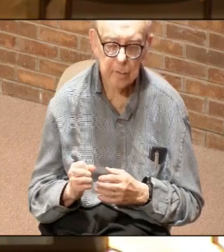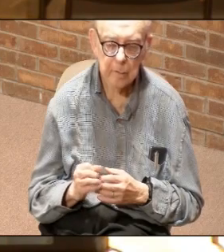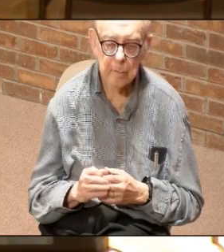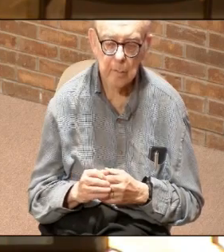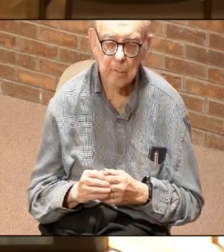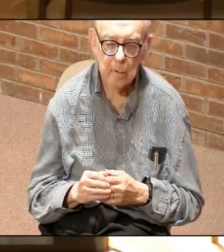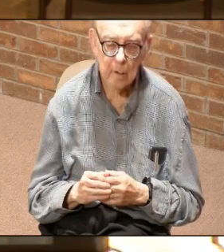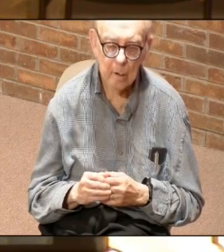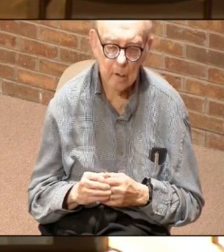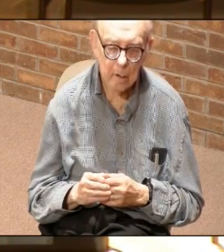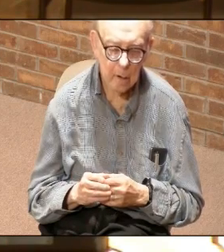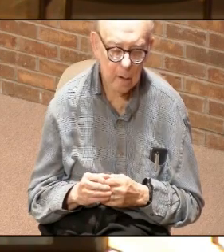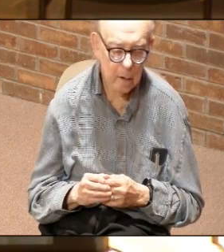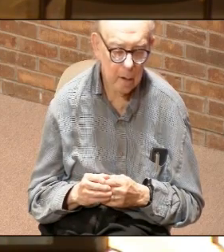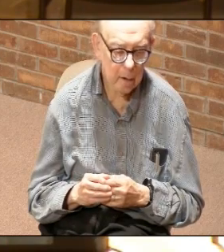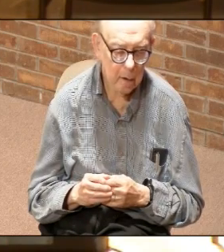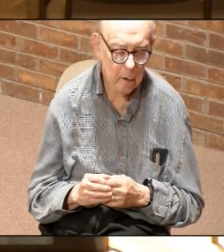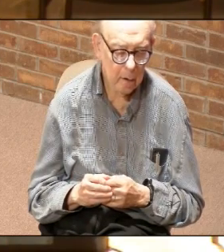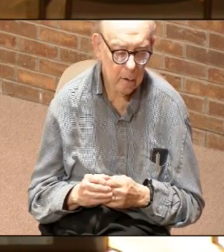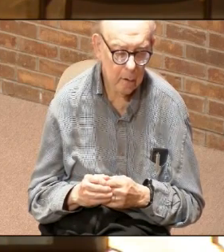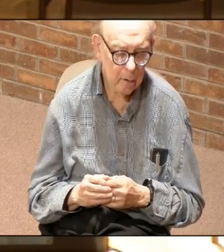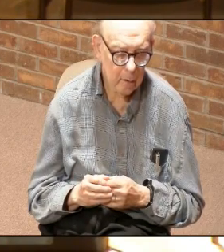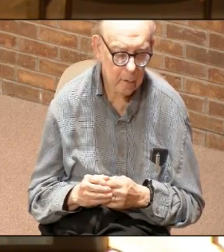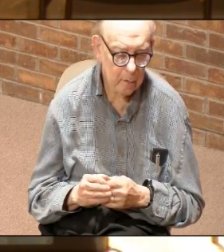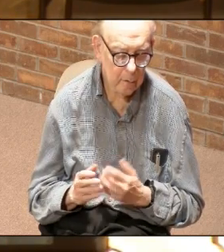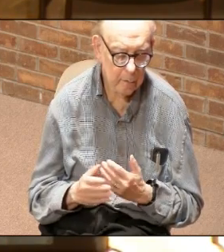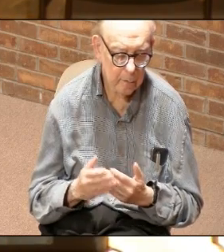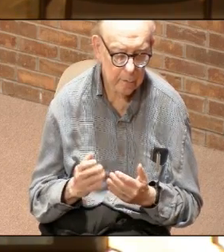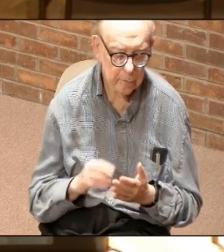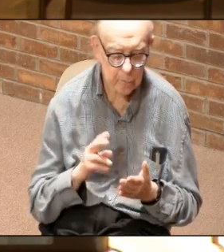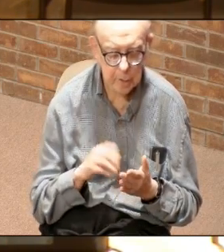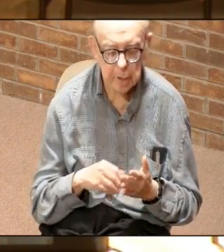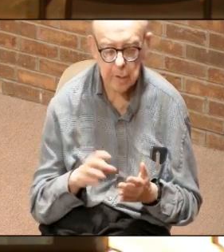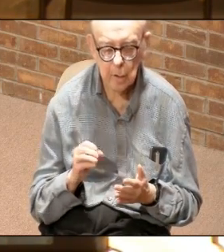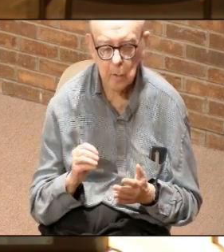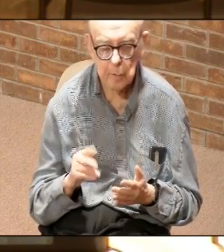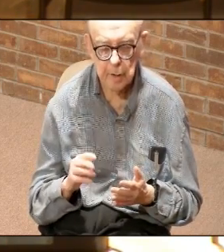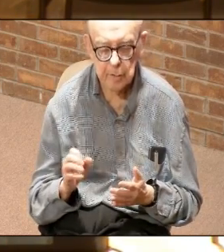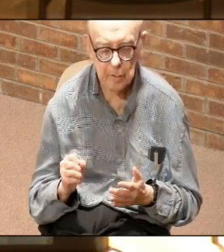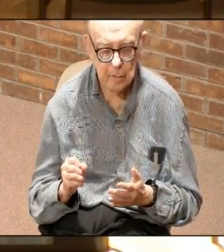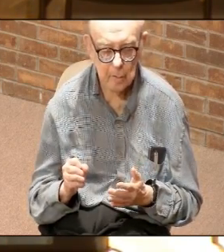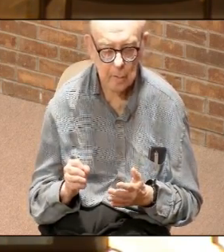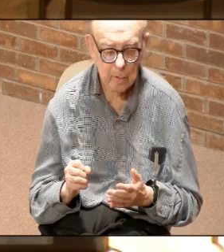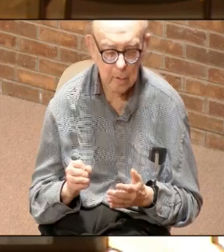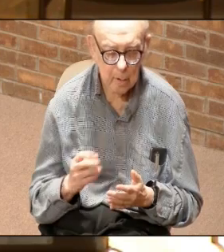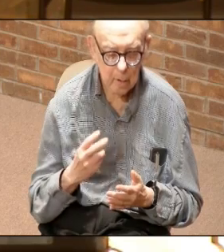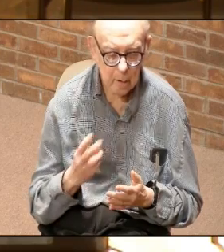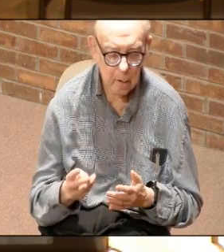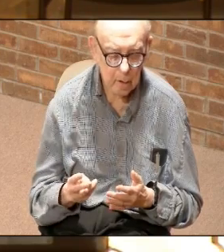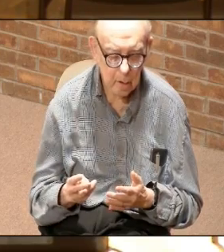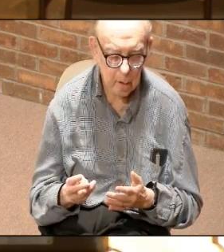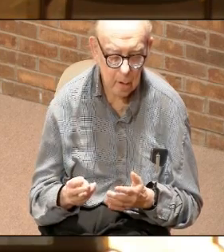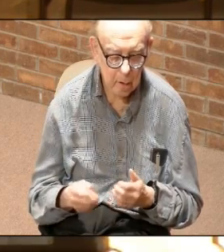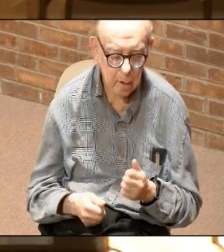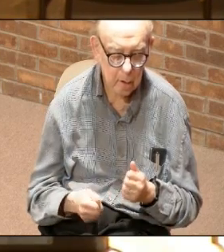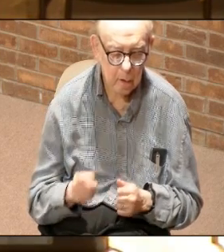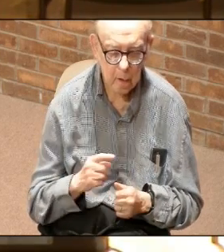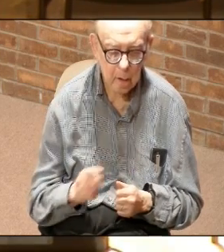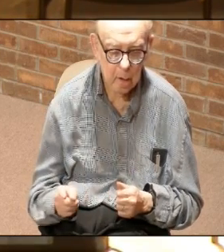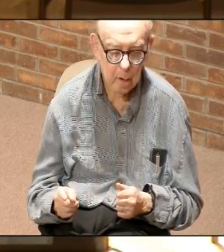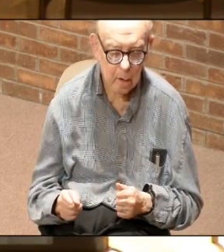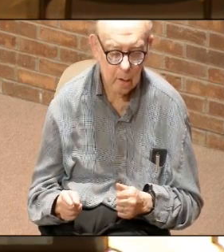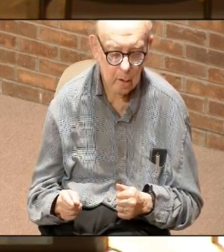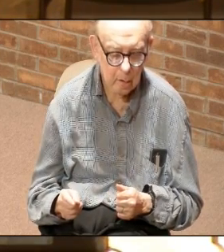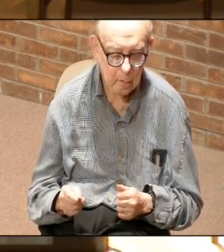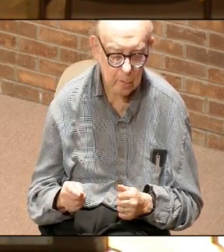week. It was easy to go through the obituaries and look at the majority of them were older than